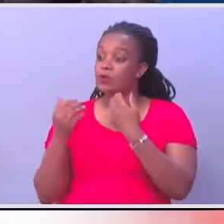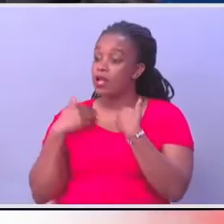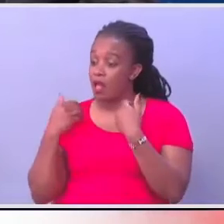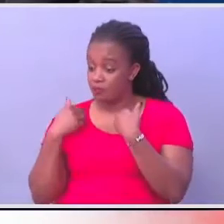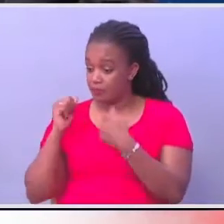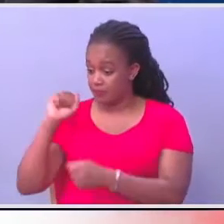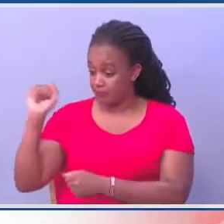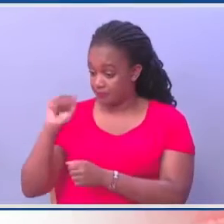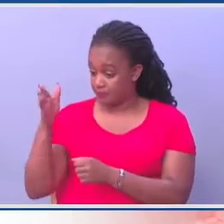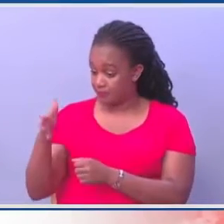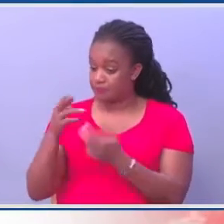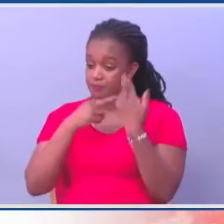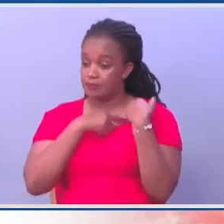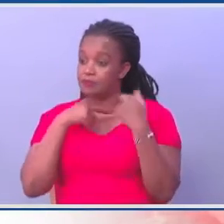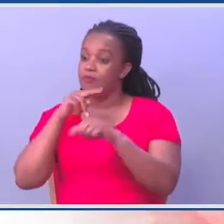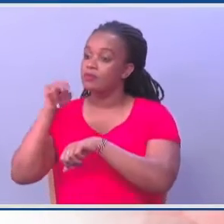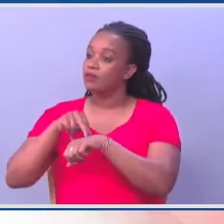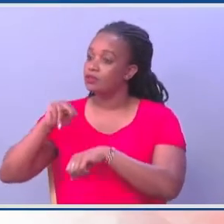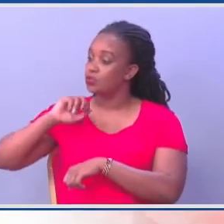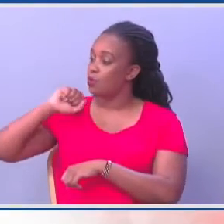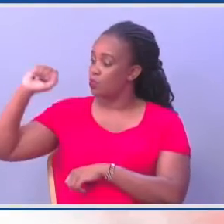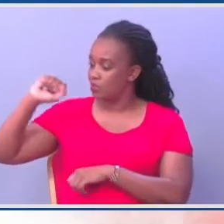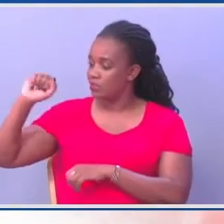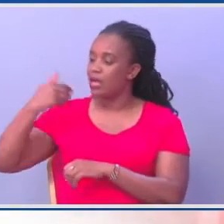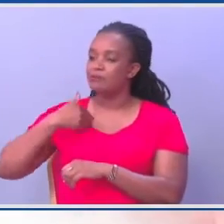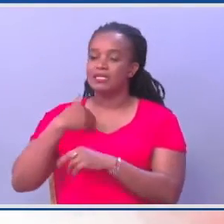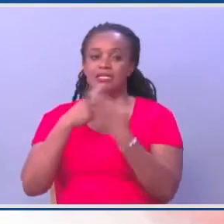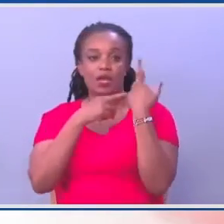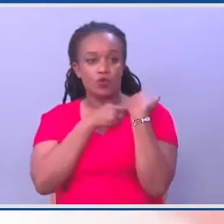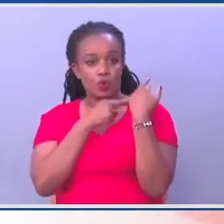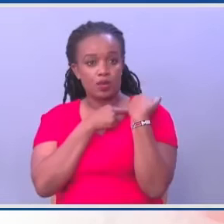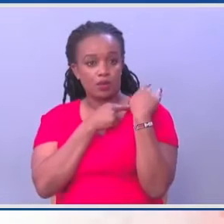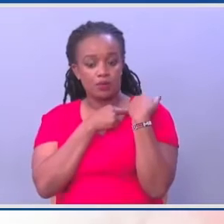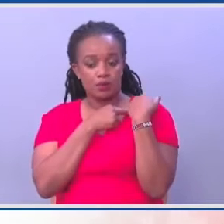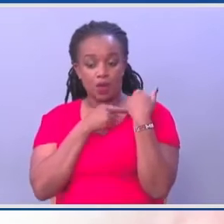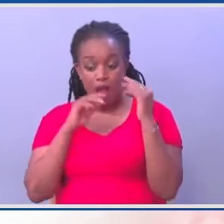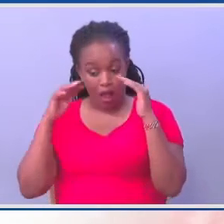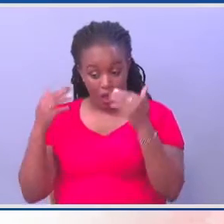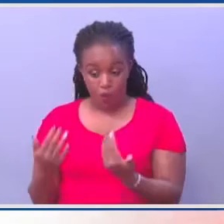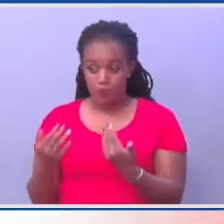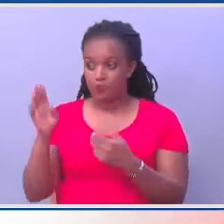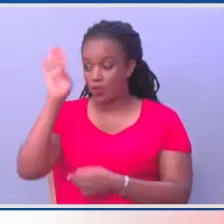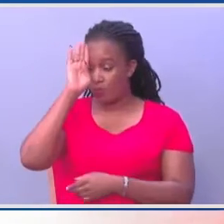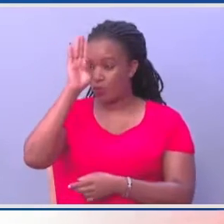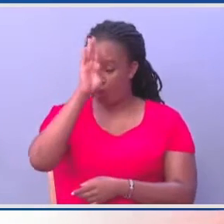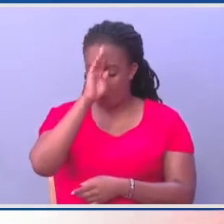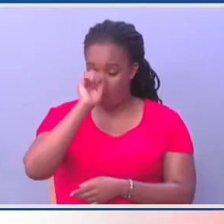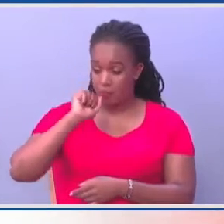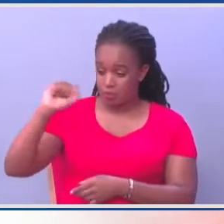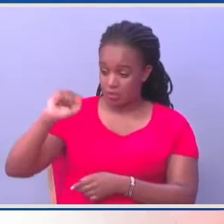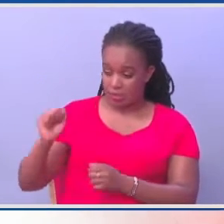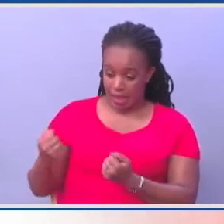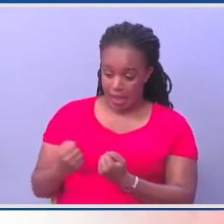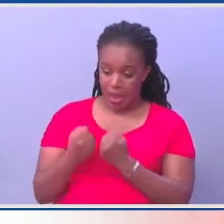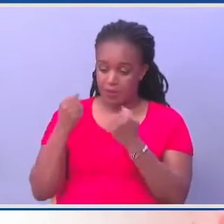played a role, and national politics has also played a role in this way. Bungoma politics has played a role because